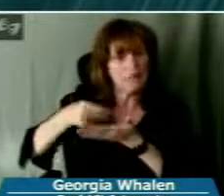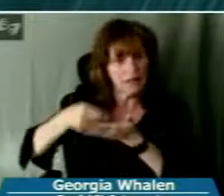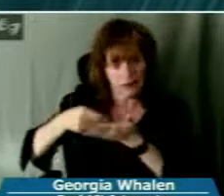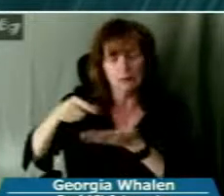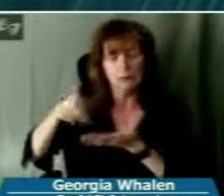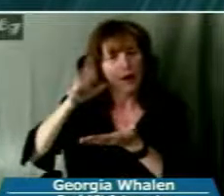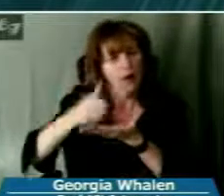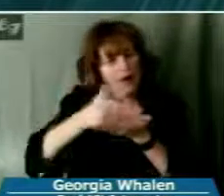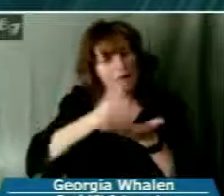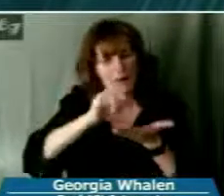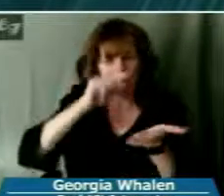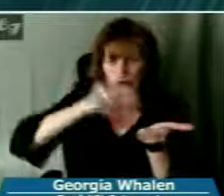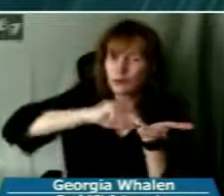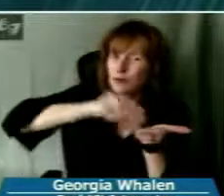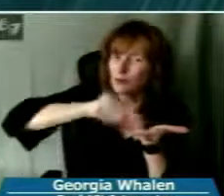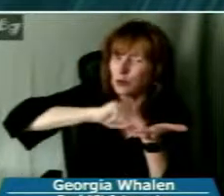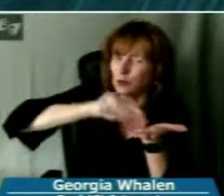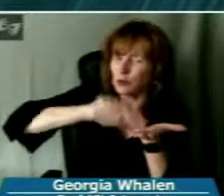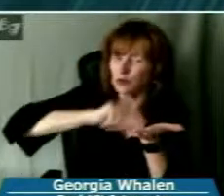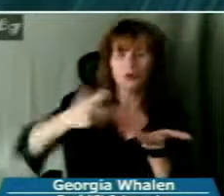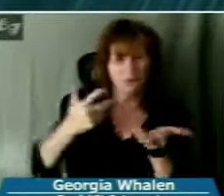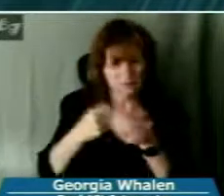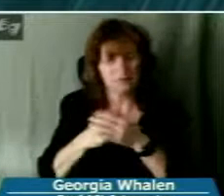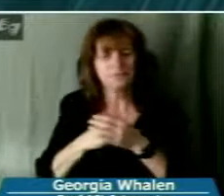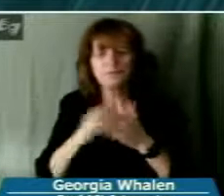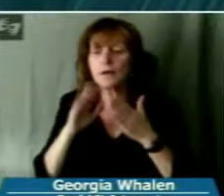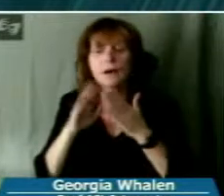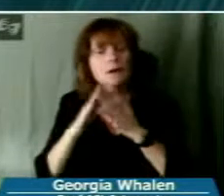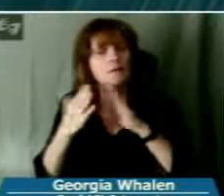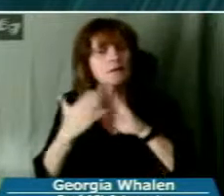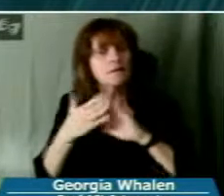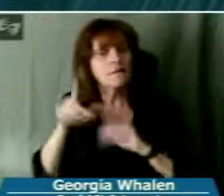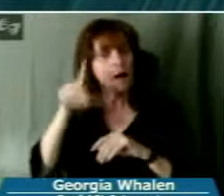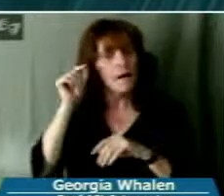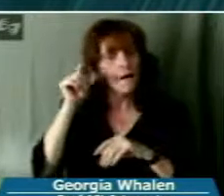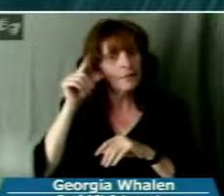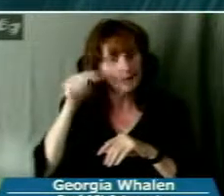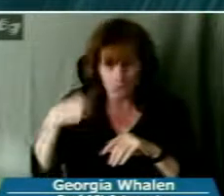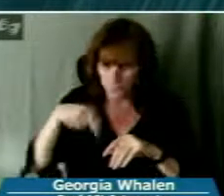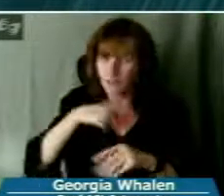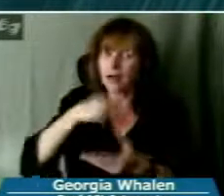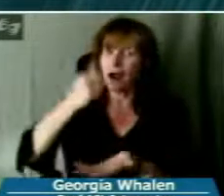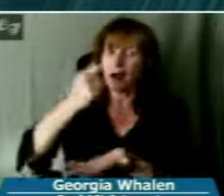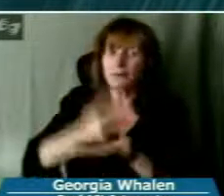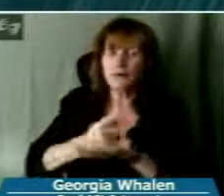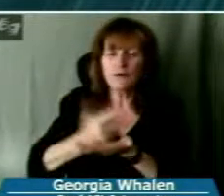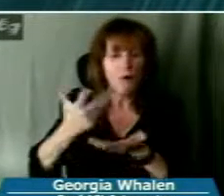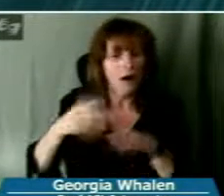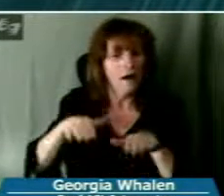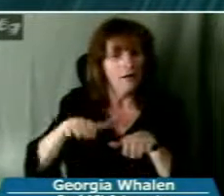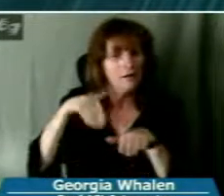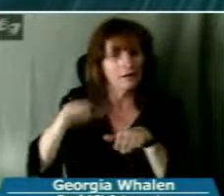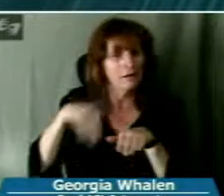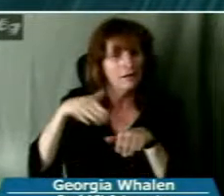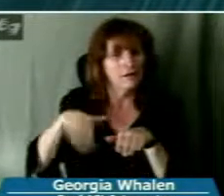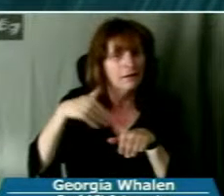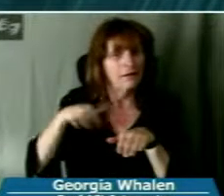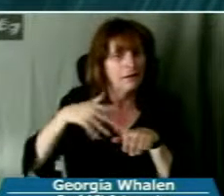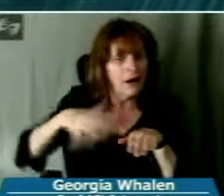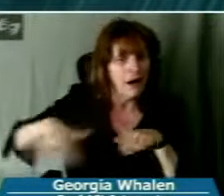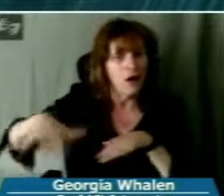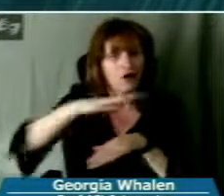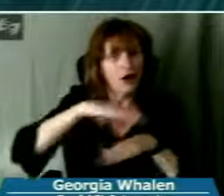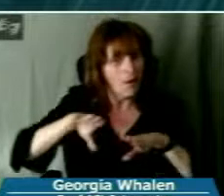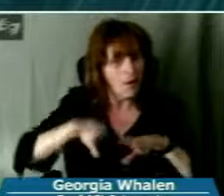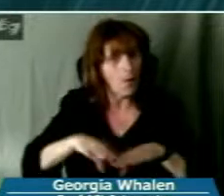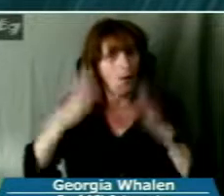updates today, the Emergency Operations Center approved the reopening of skate parks in our city. And I haven't been on my skateboard for quite